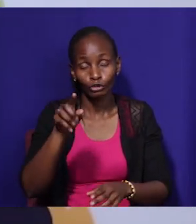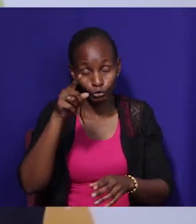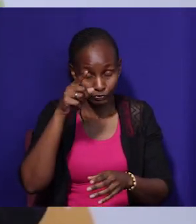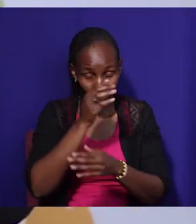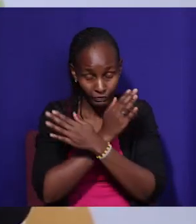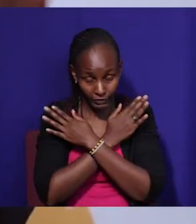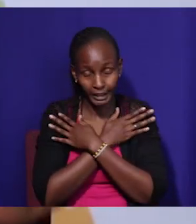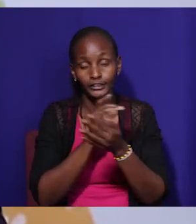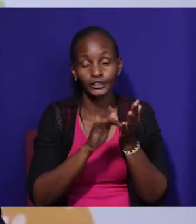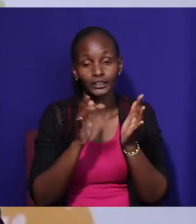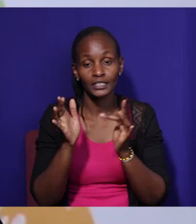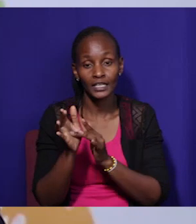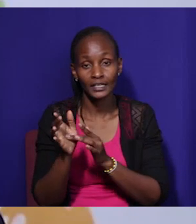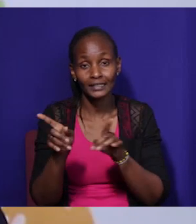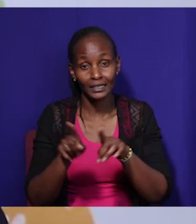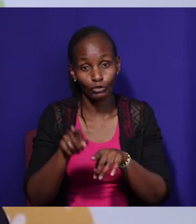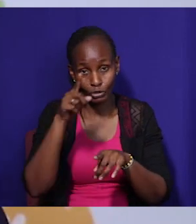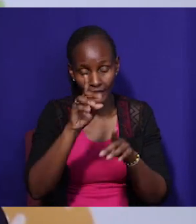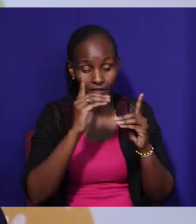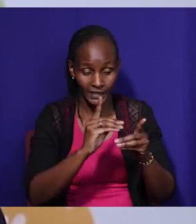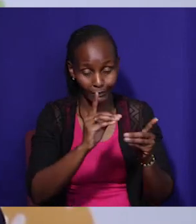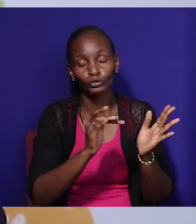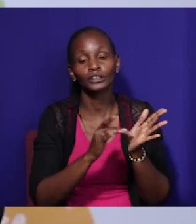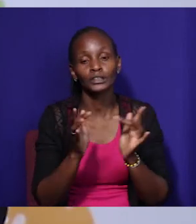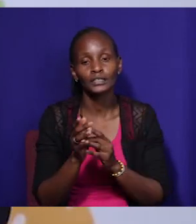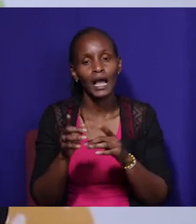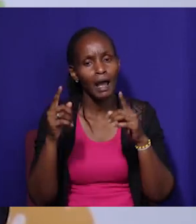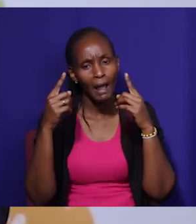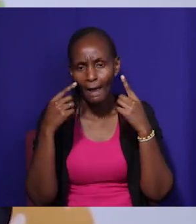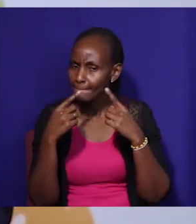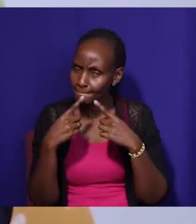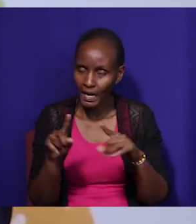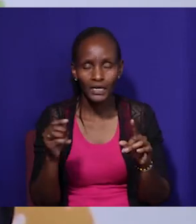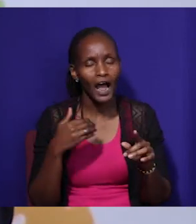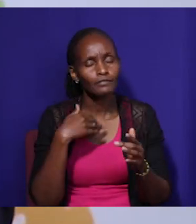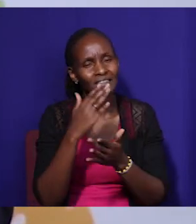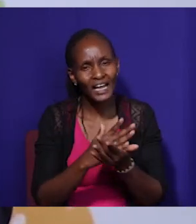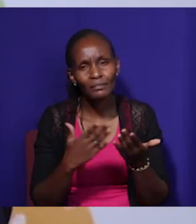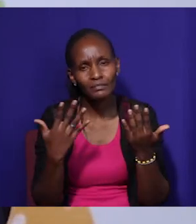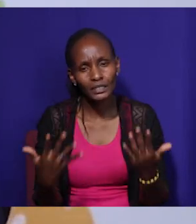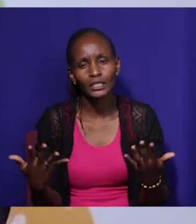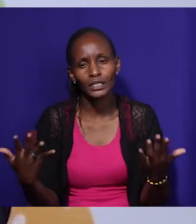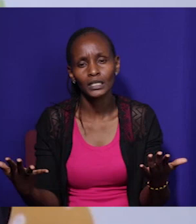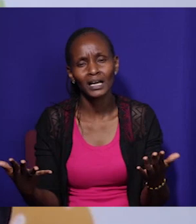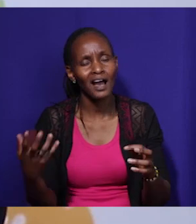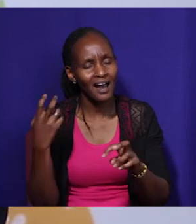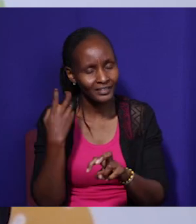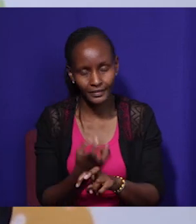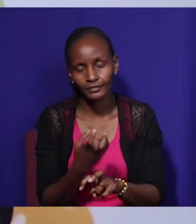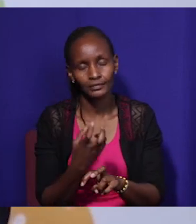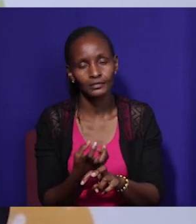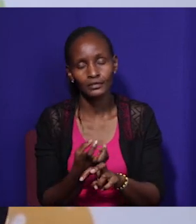Jesus. You're already his disciple. But there is something that has been so